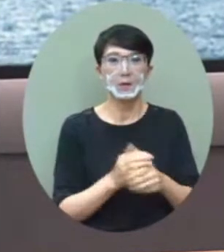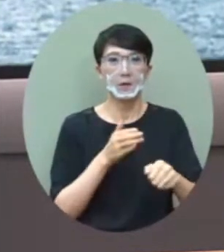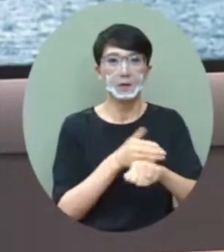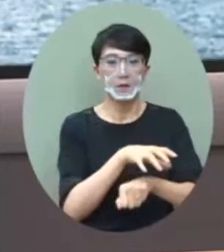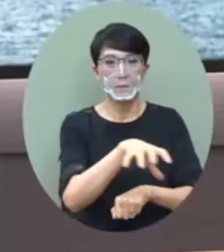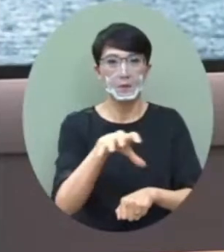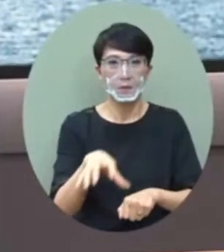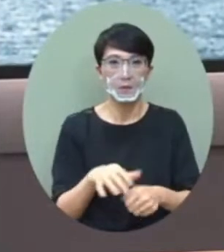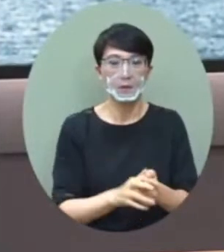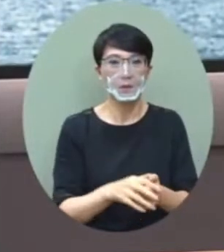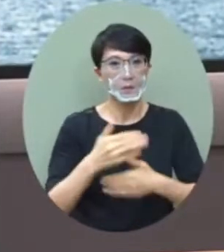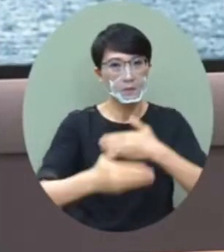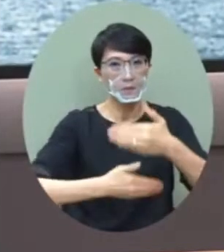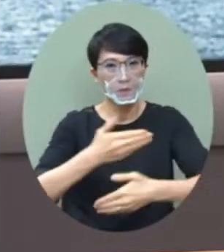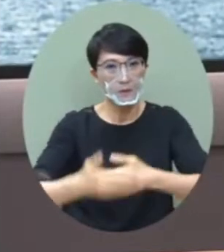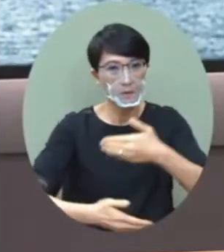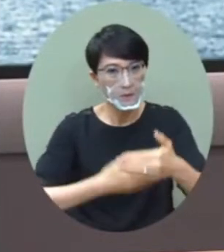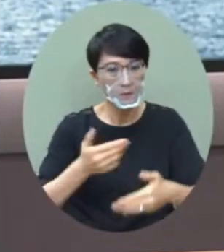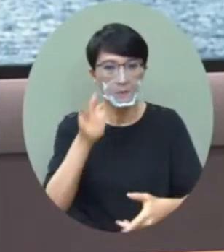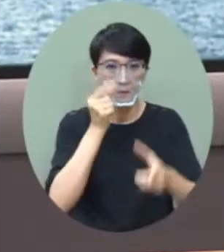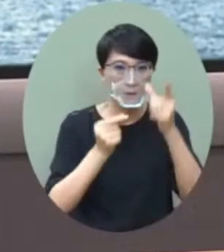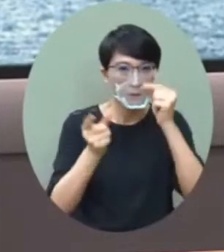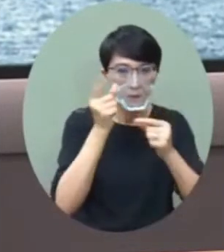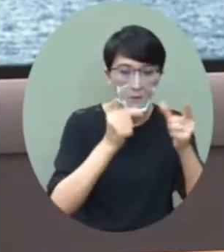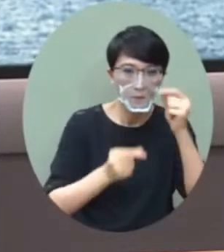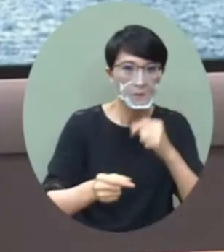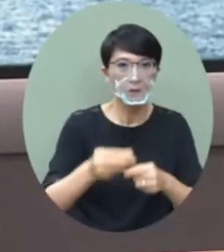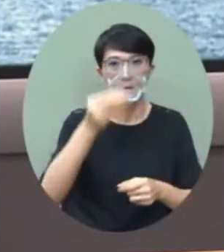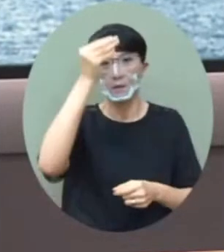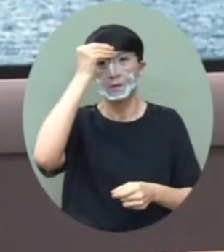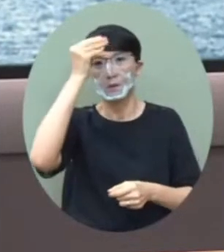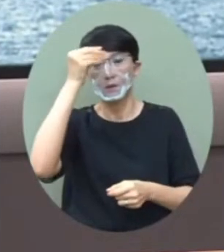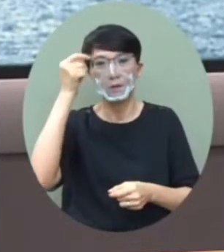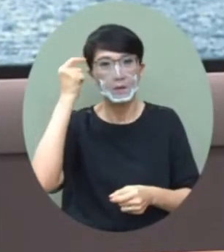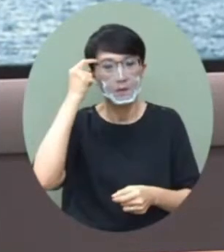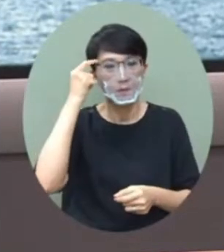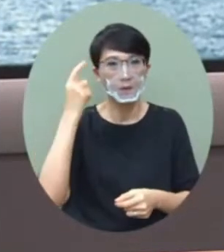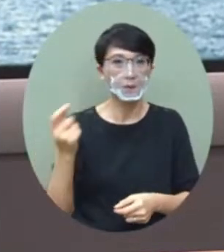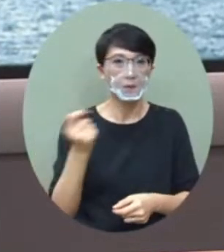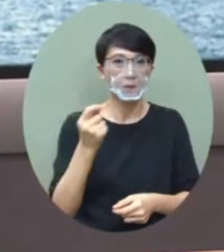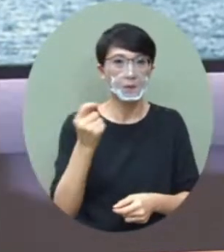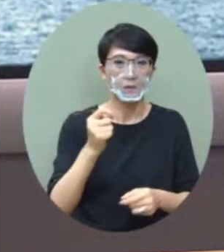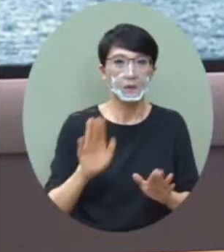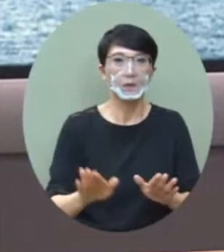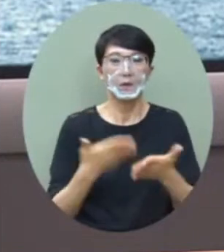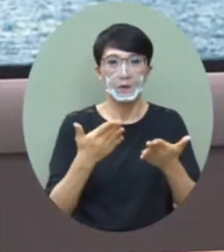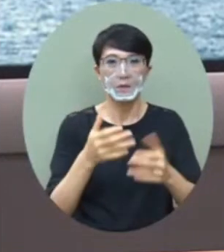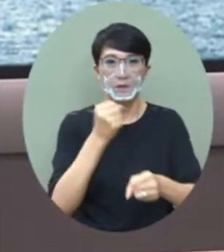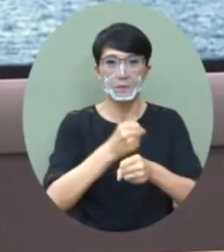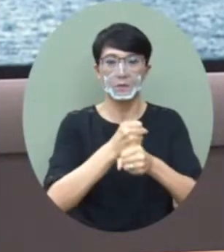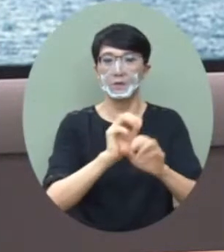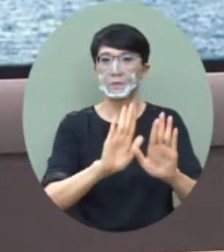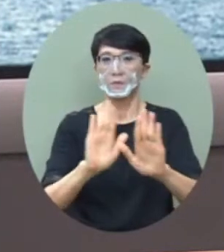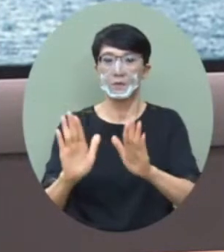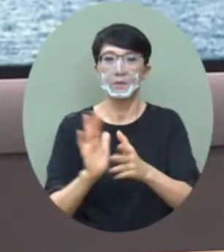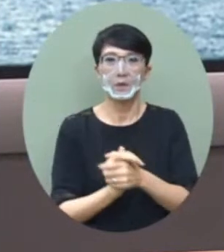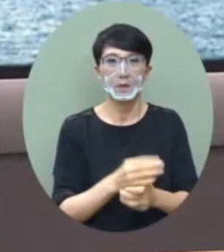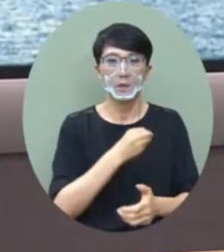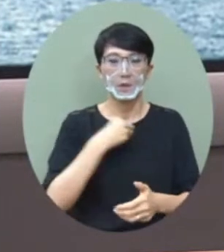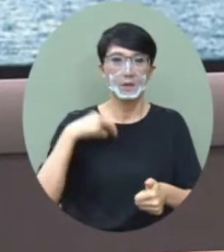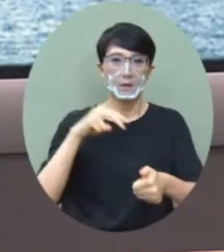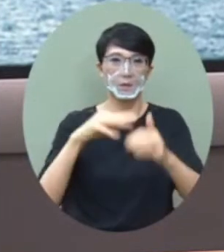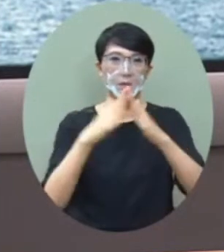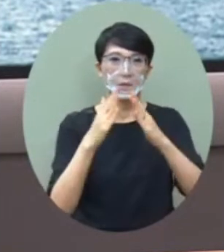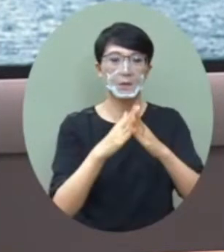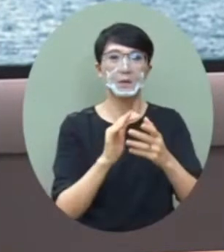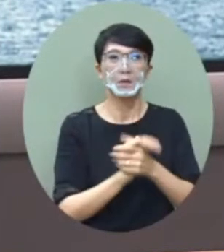team continue to familiarize themselves with the operation of the Asia World Expo Community Treatment Facility, and they